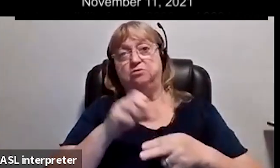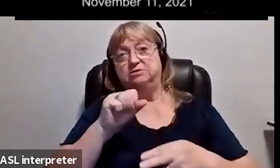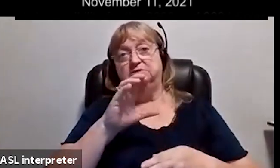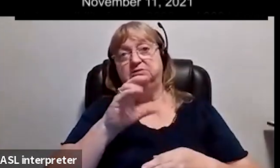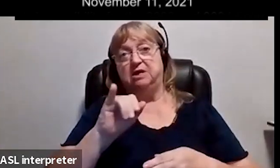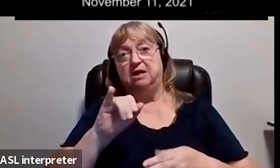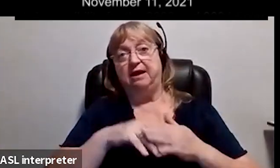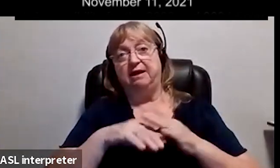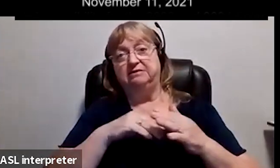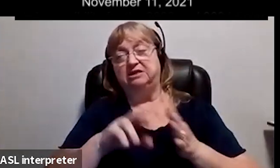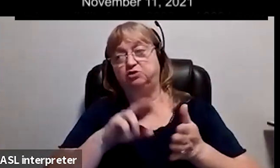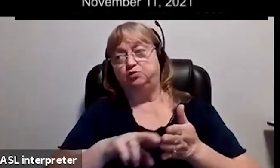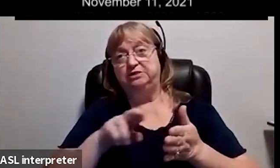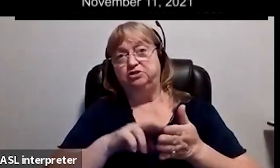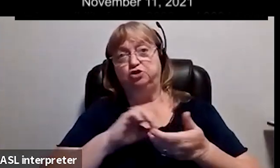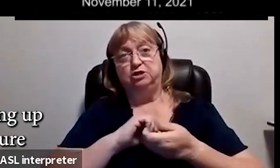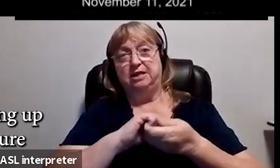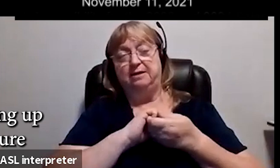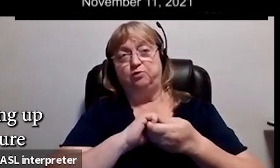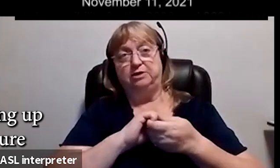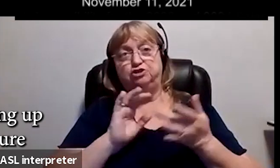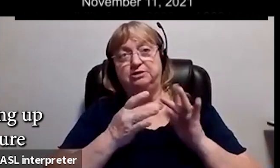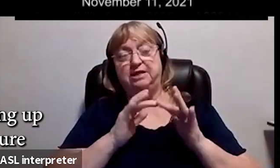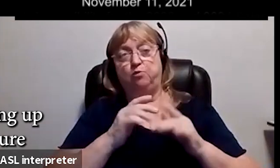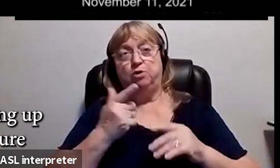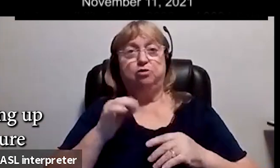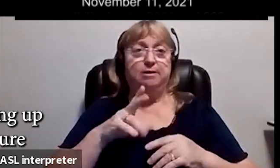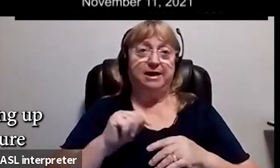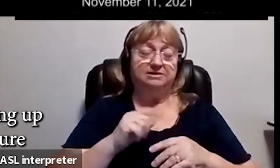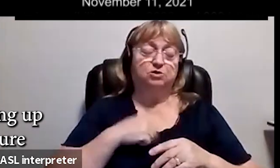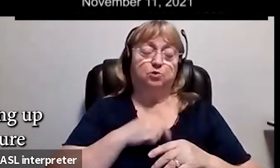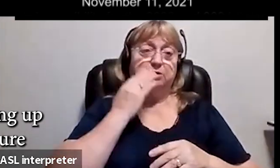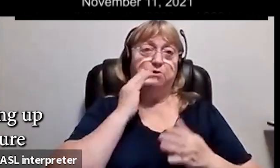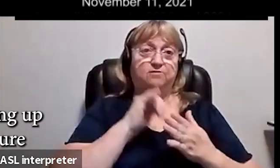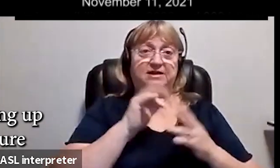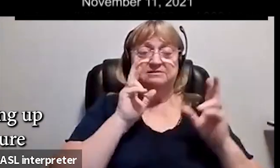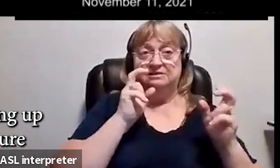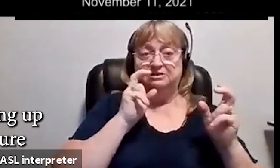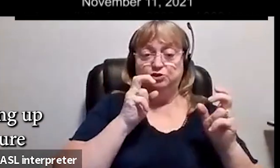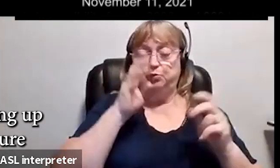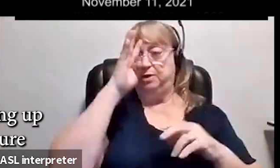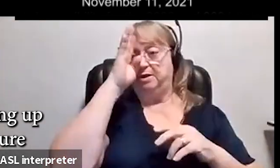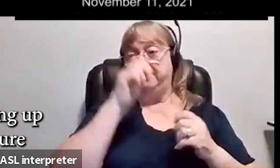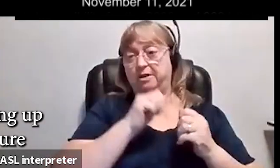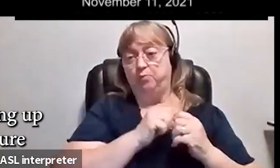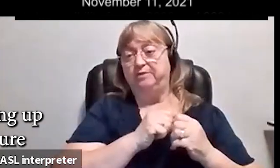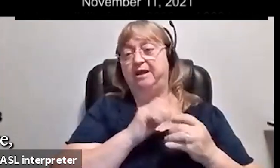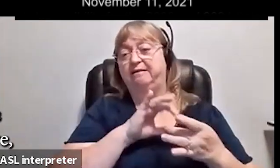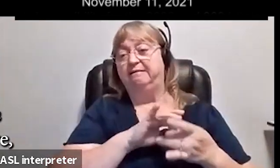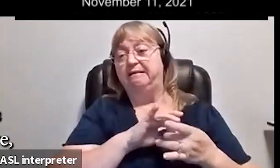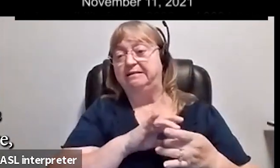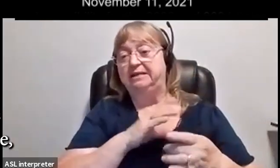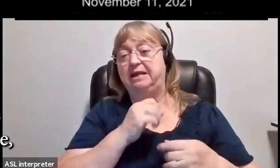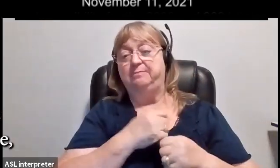SciAccess Research Collaboration Network Grant. So we know that this is an issue coming up with and connecting and making sure